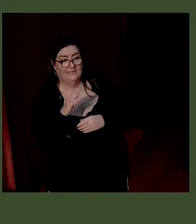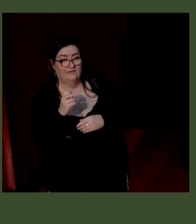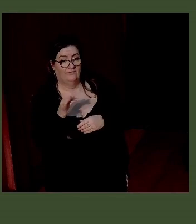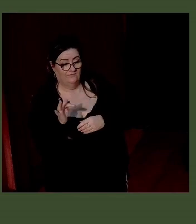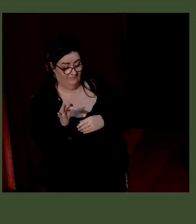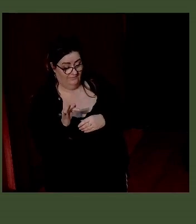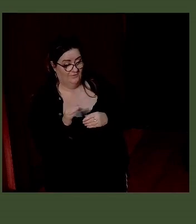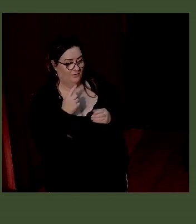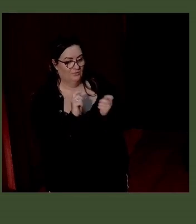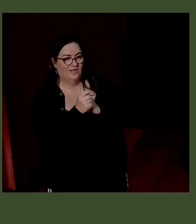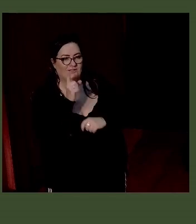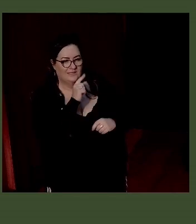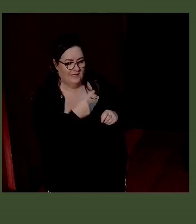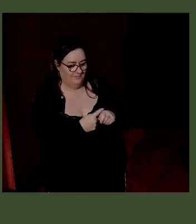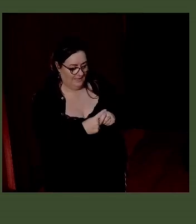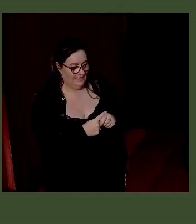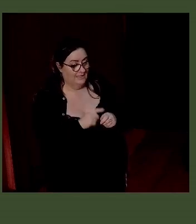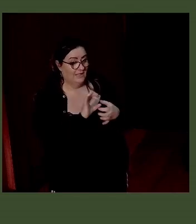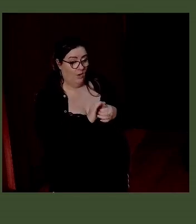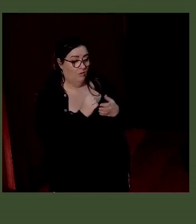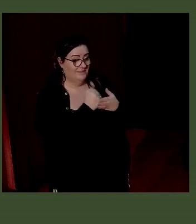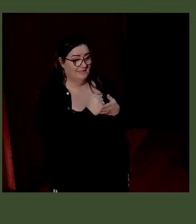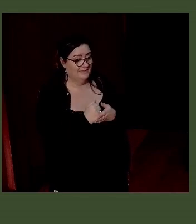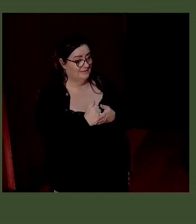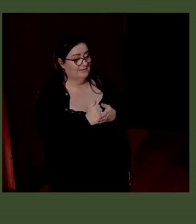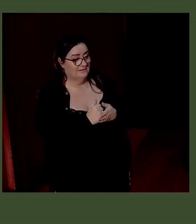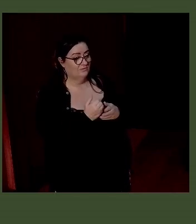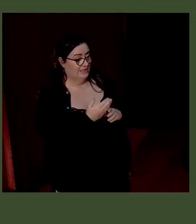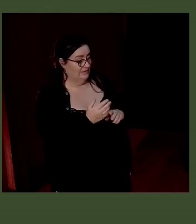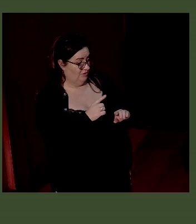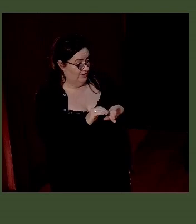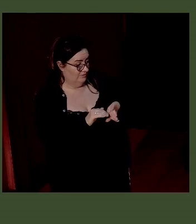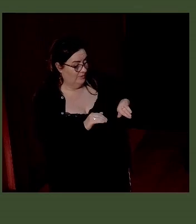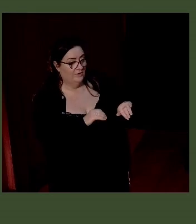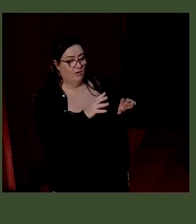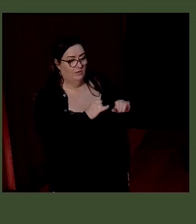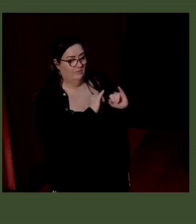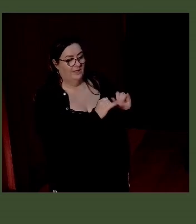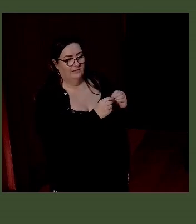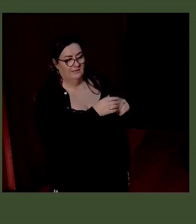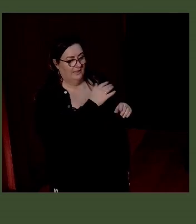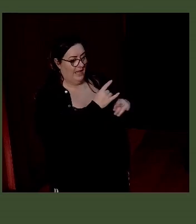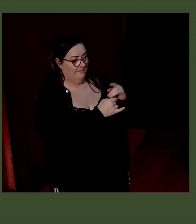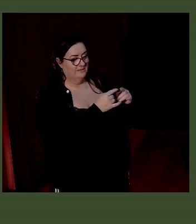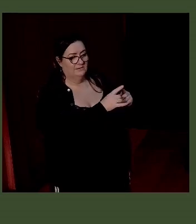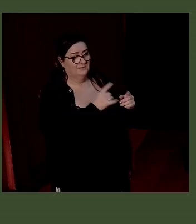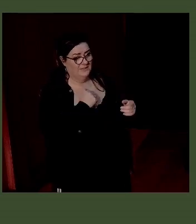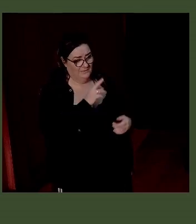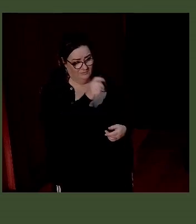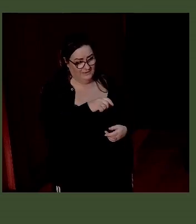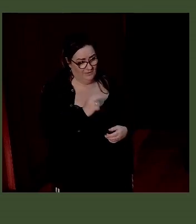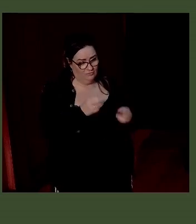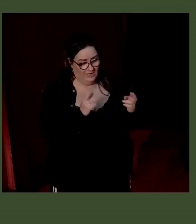rebranded. Home assistance retained all the appalling features of the 19th century workhouse. People had no right to assistance. Claimants